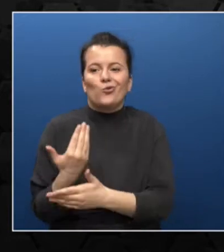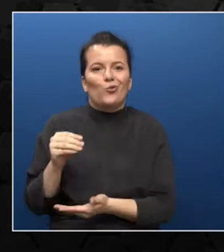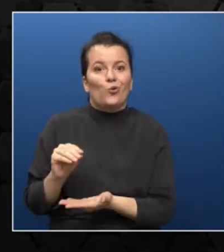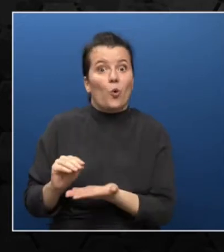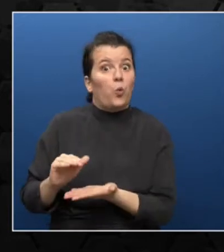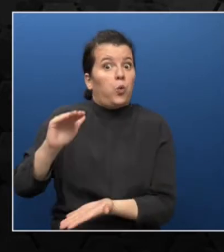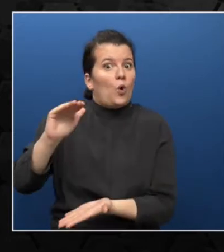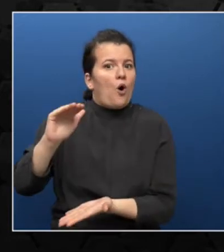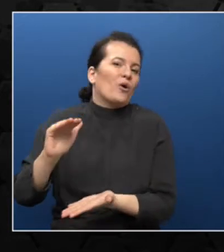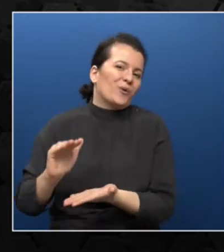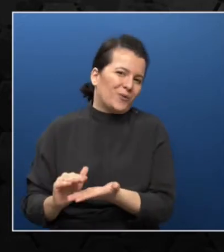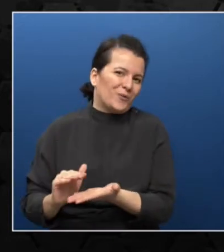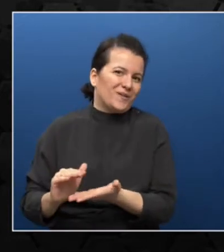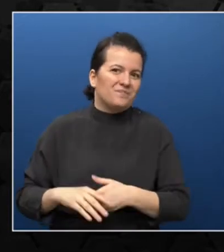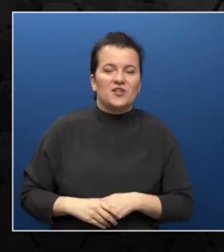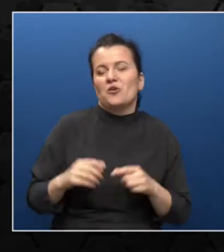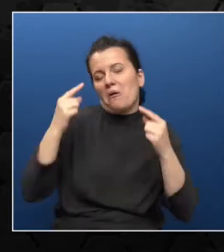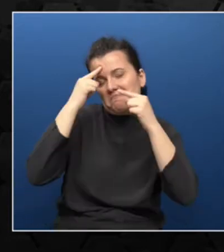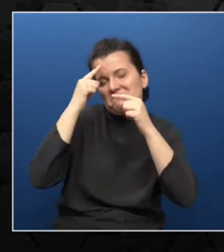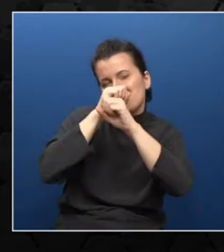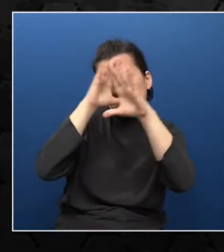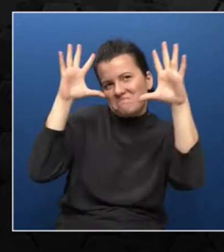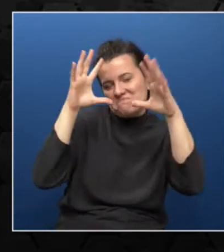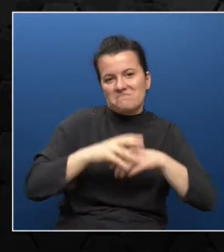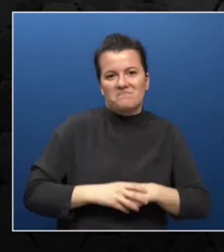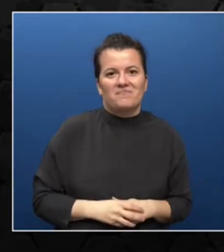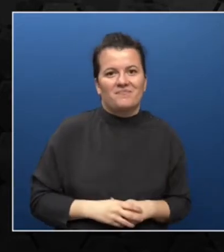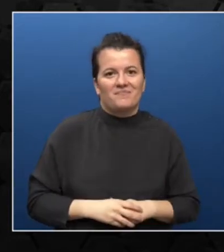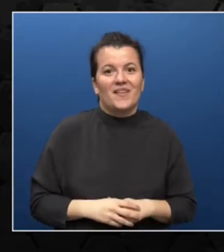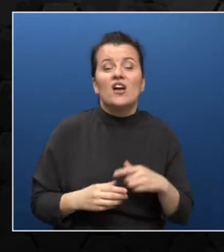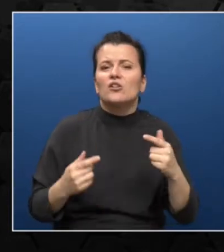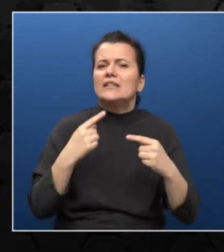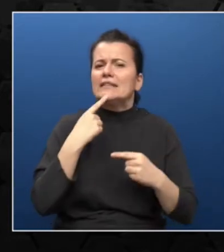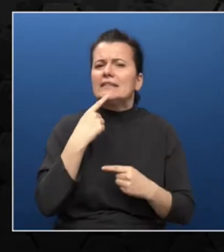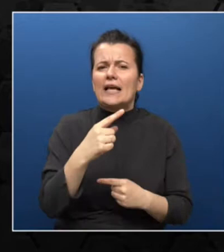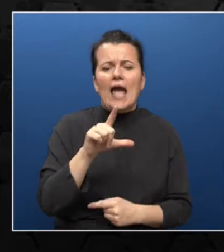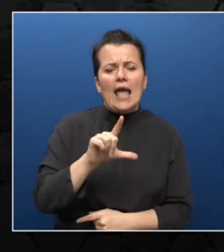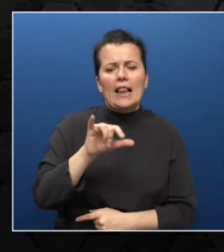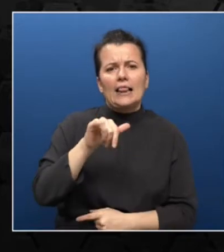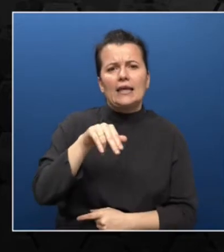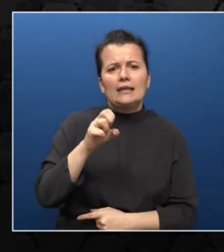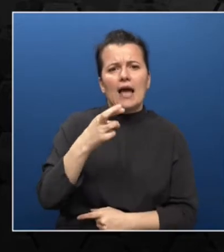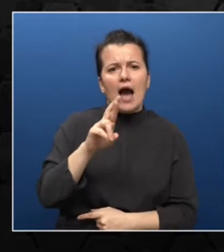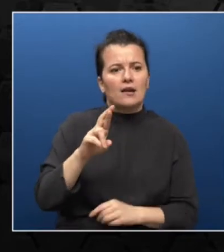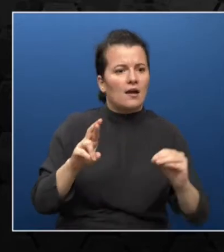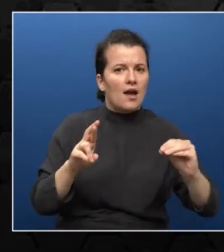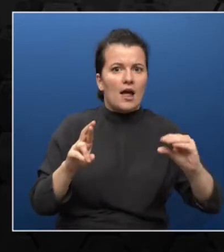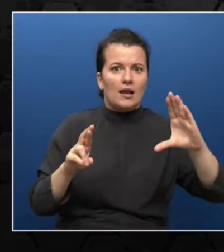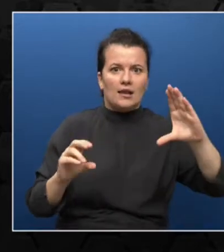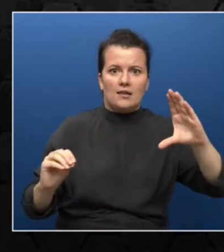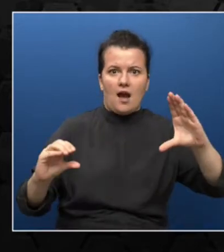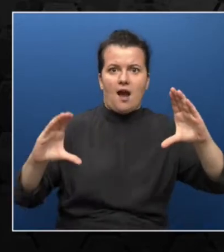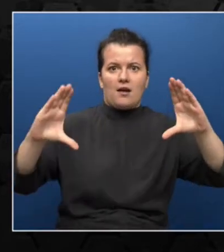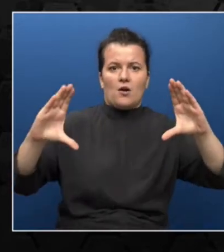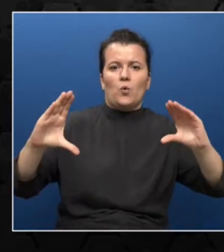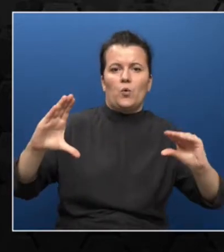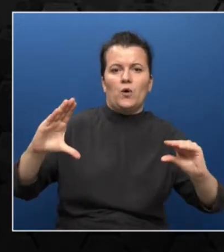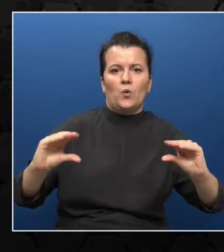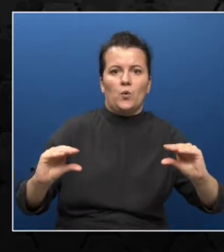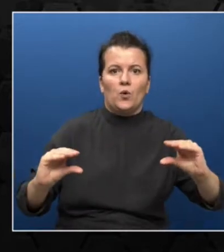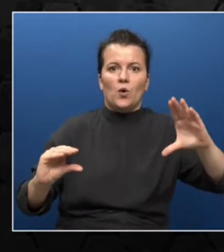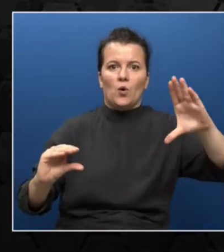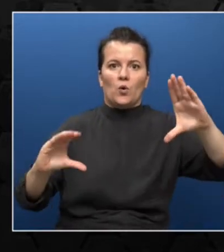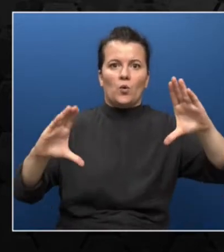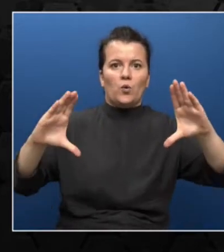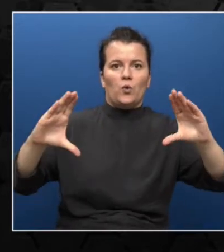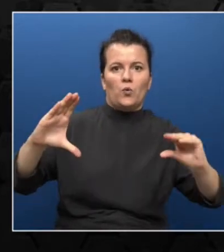the idea over here. So if I'm talking about, let's say, a linear particular data where the relationship is linear, like the house problem I just mentioned, in that case, you can use